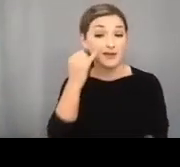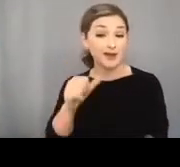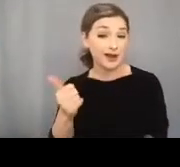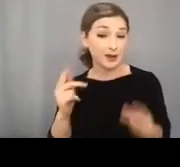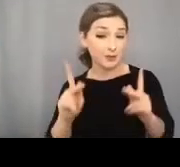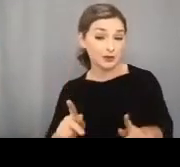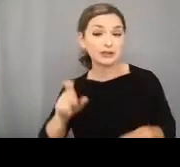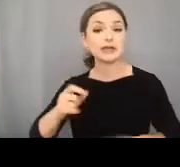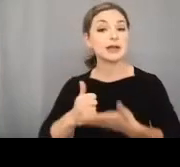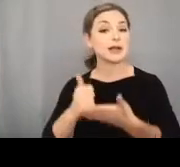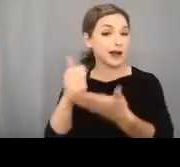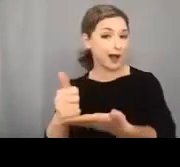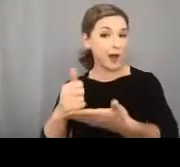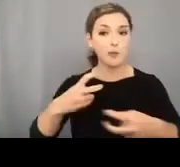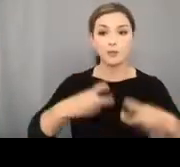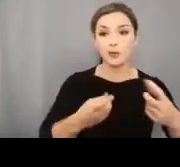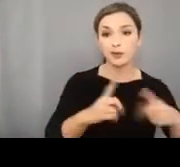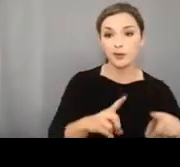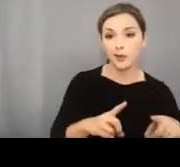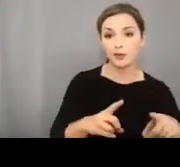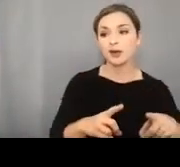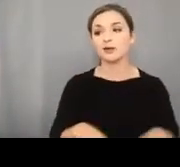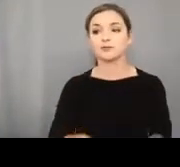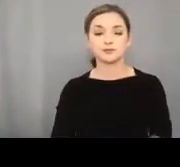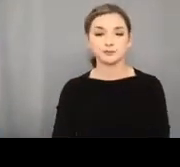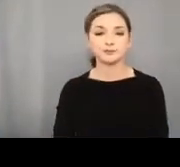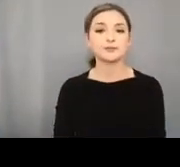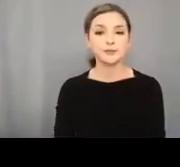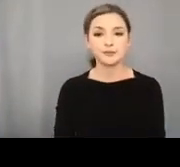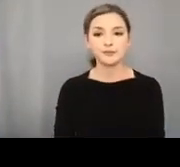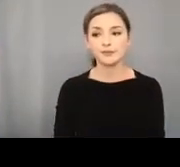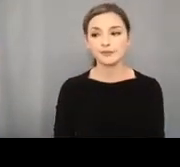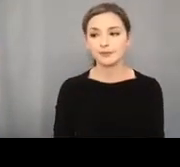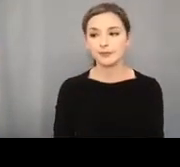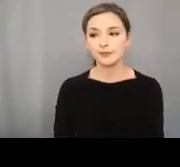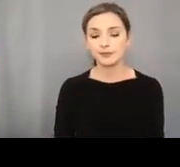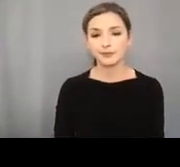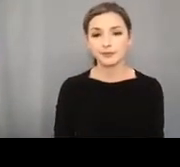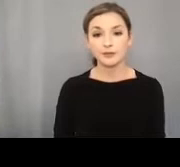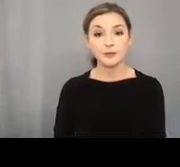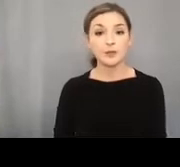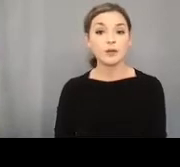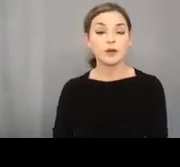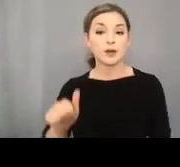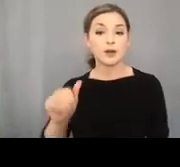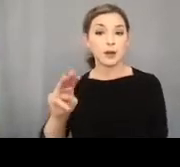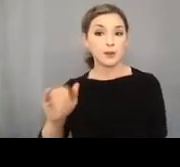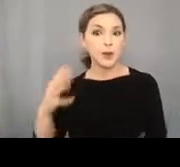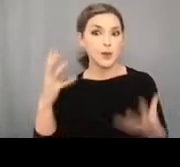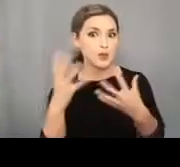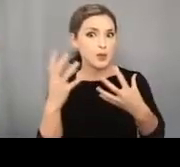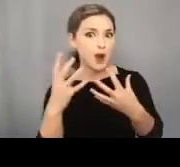of those locations. Okay. Wow, totally prepared. And I can't help but see, is